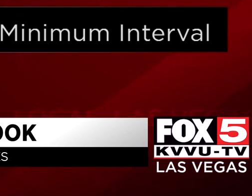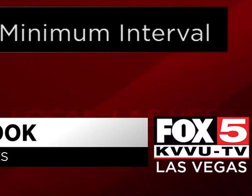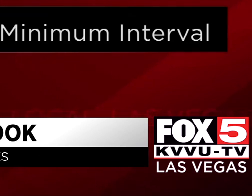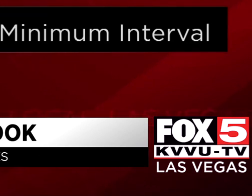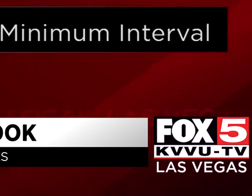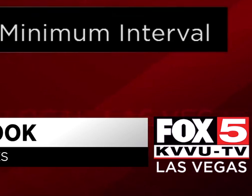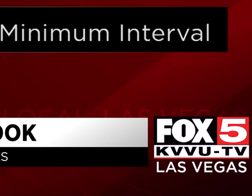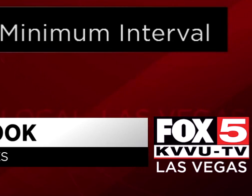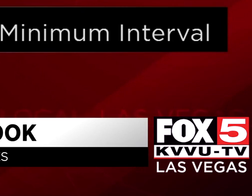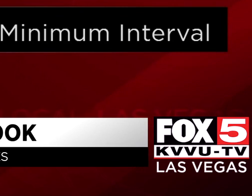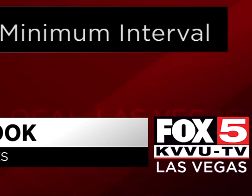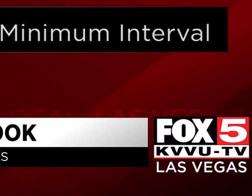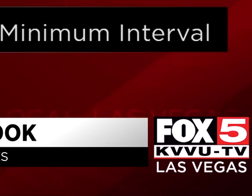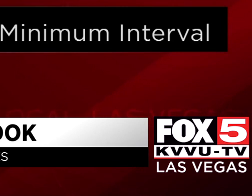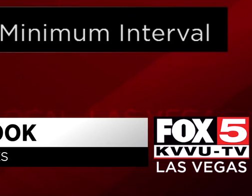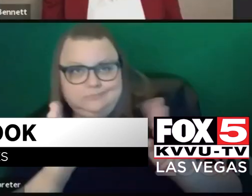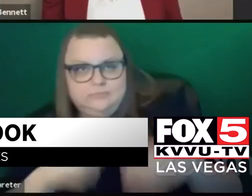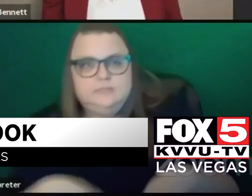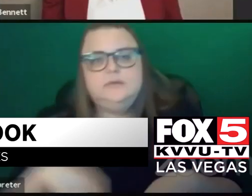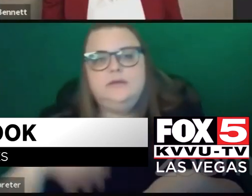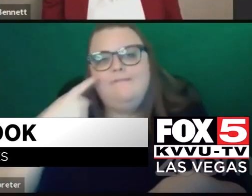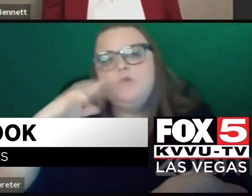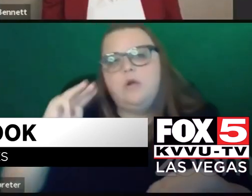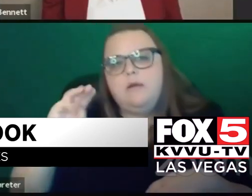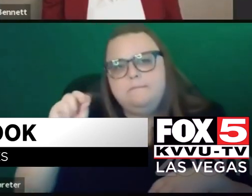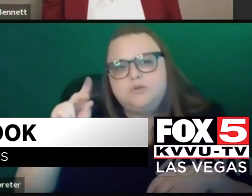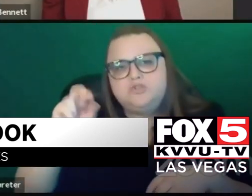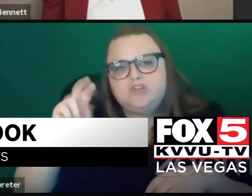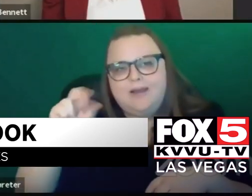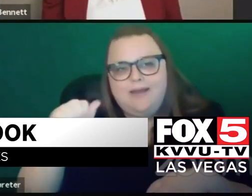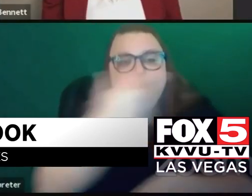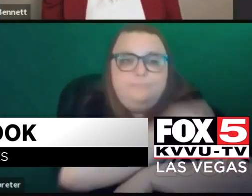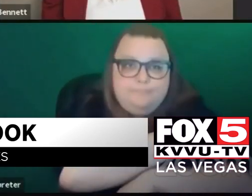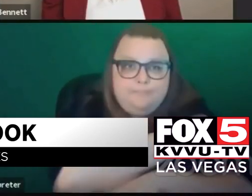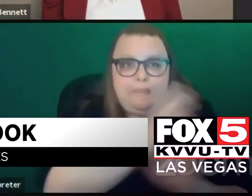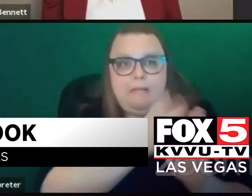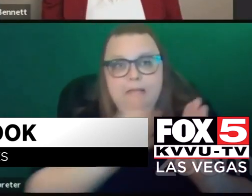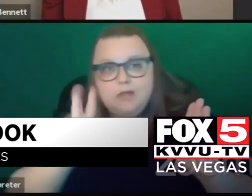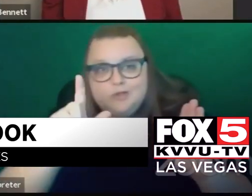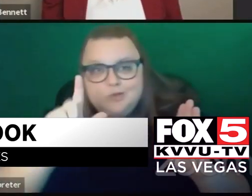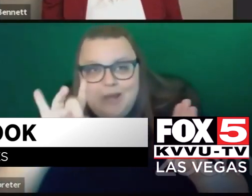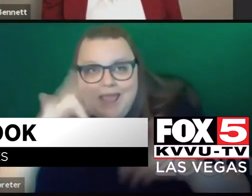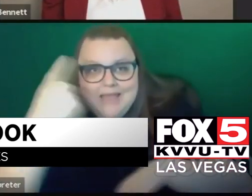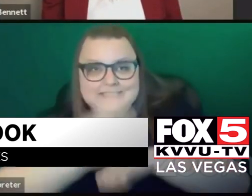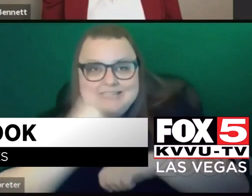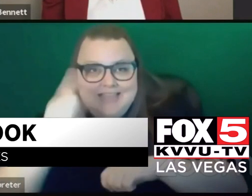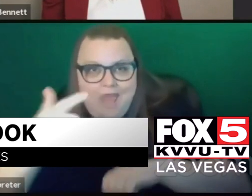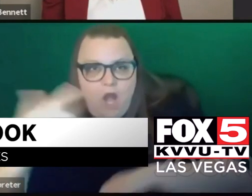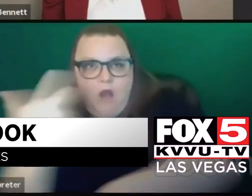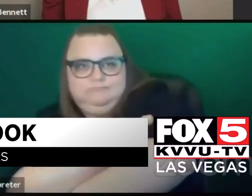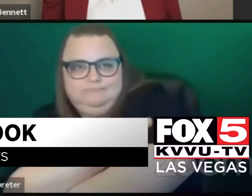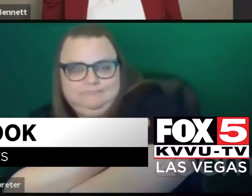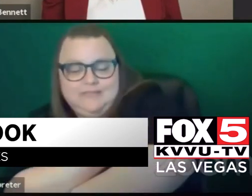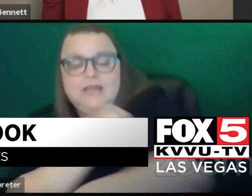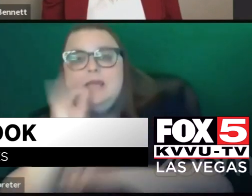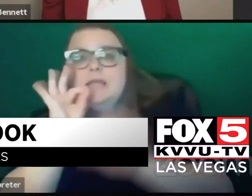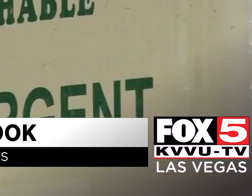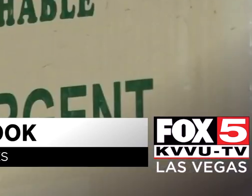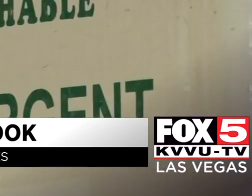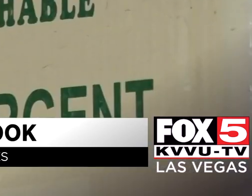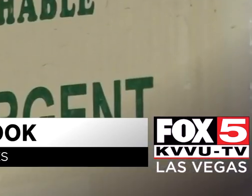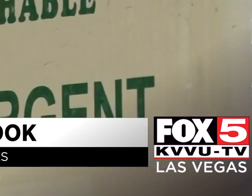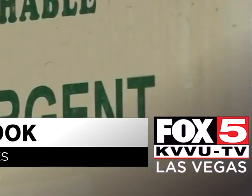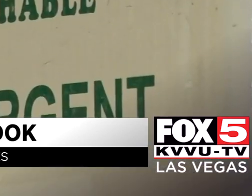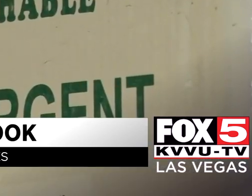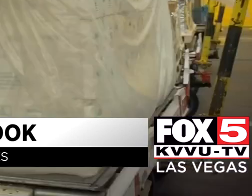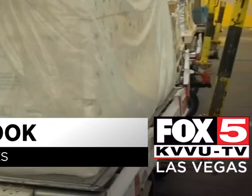dose is 28 days. And it's critical to have both of those doses to get the full immune response. And